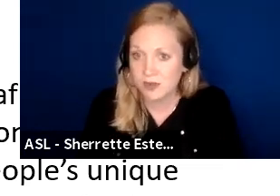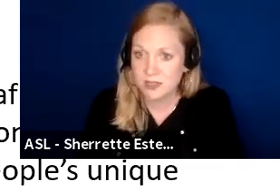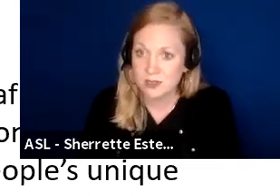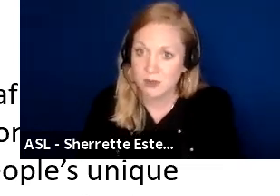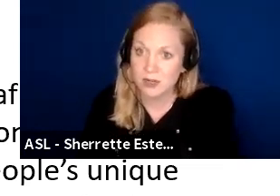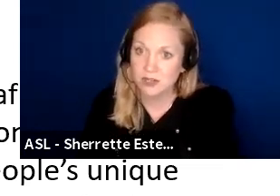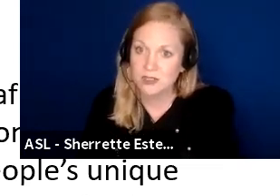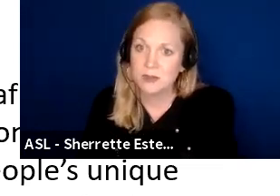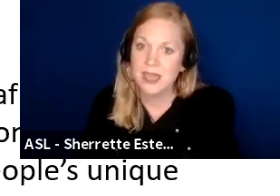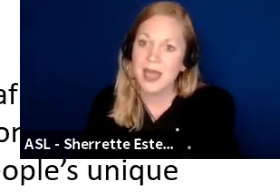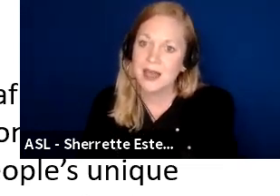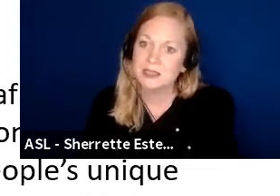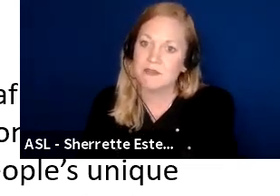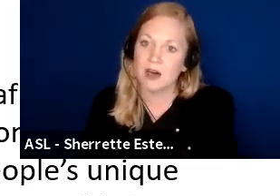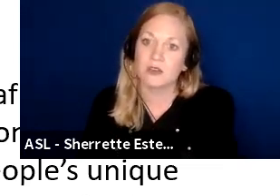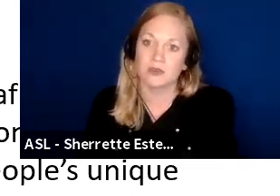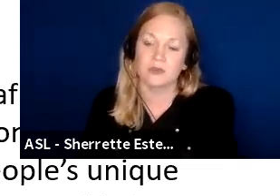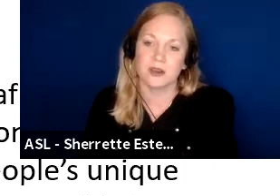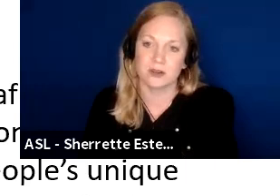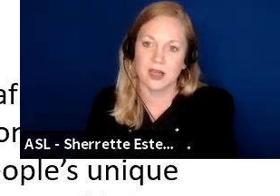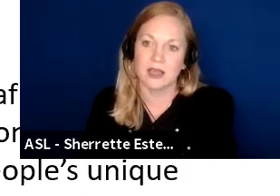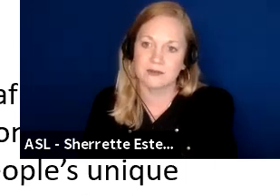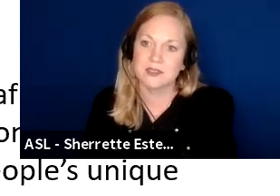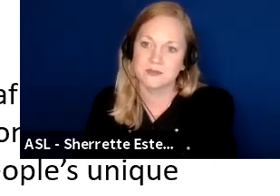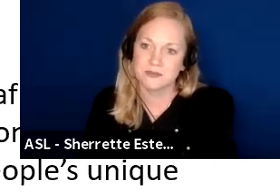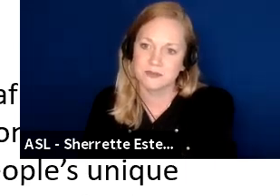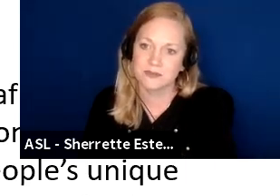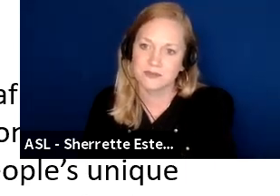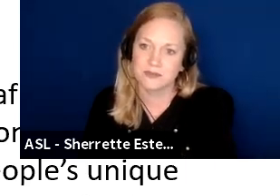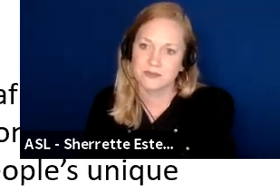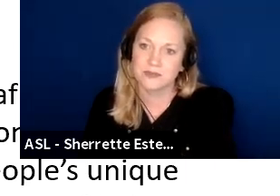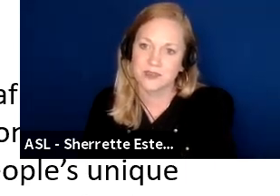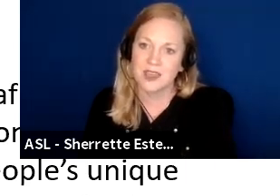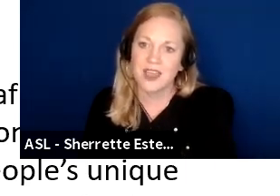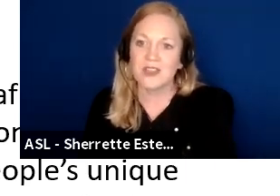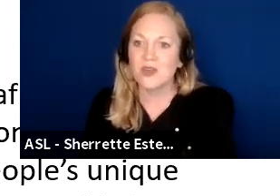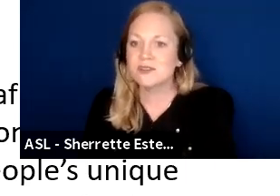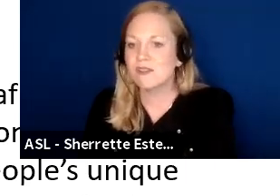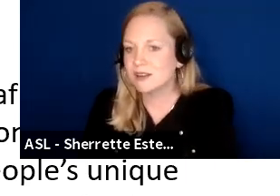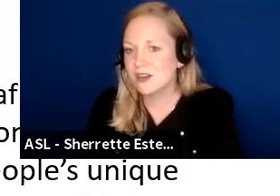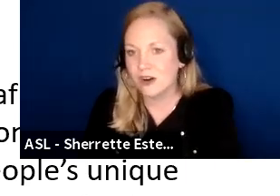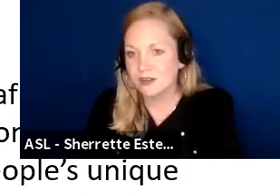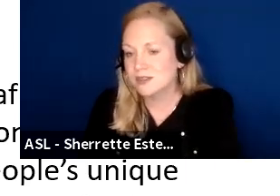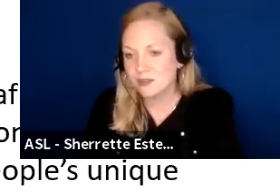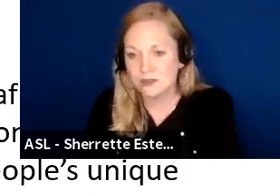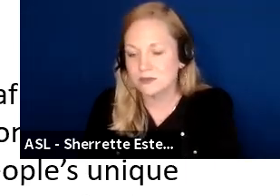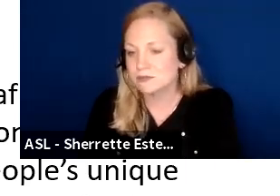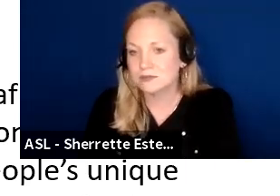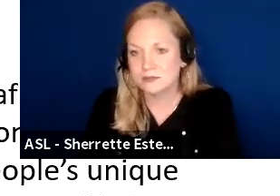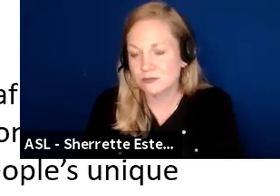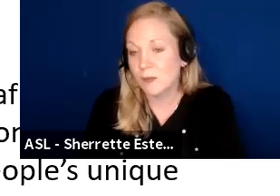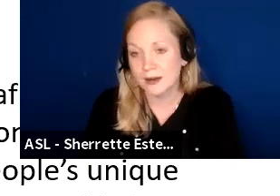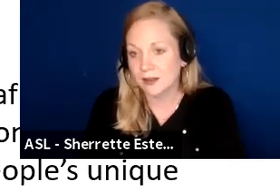in terms of accessibility just simply adds value in our lives. And those fights are